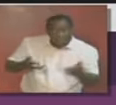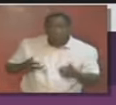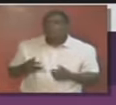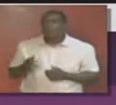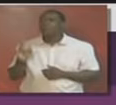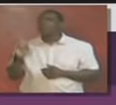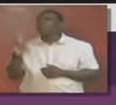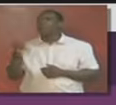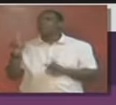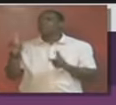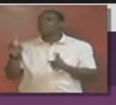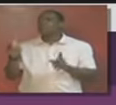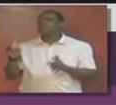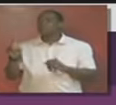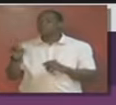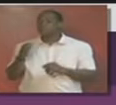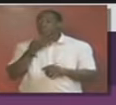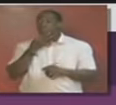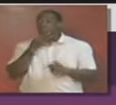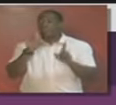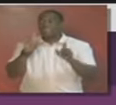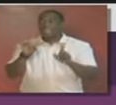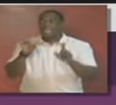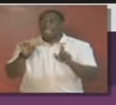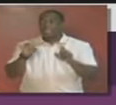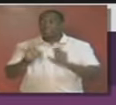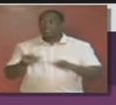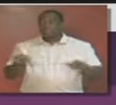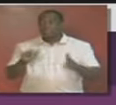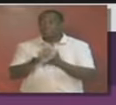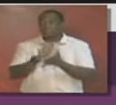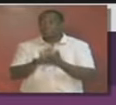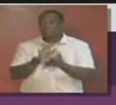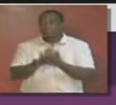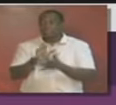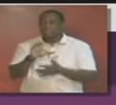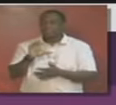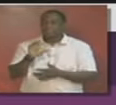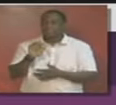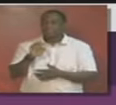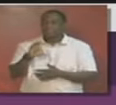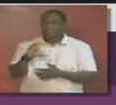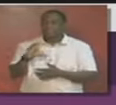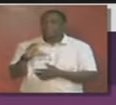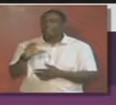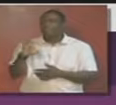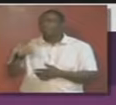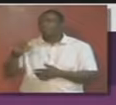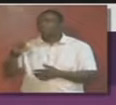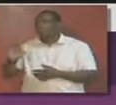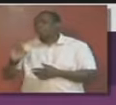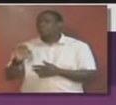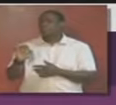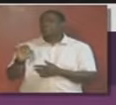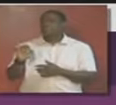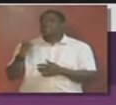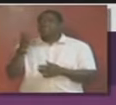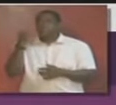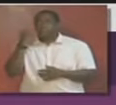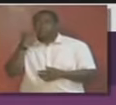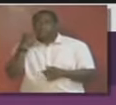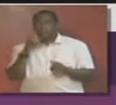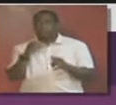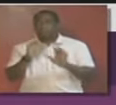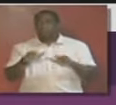to exams coming up for CSEC and CAPE, if students are quarantined, does that mean they will completely be banned